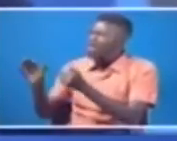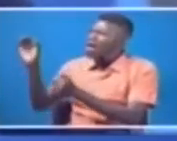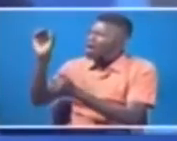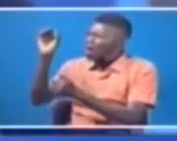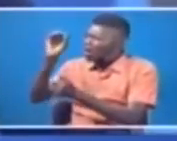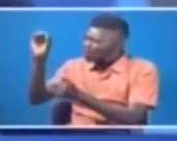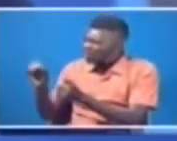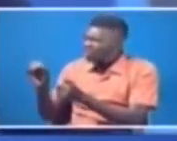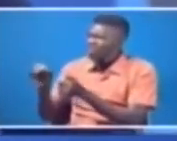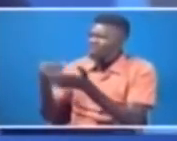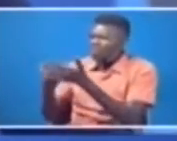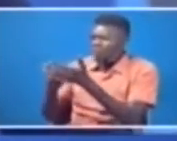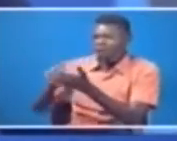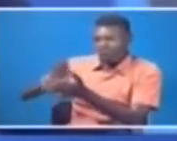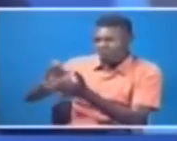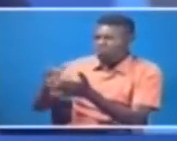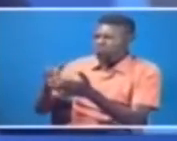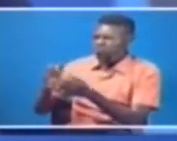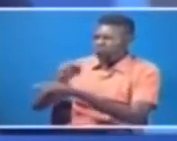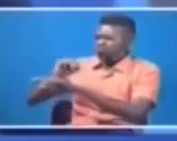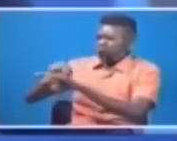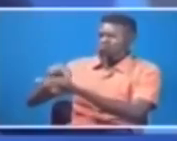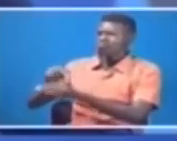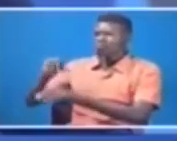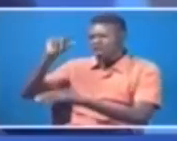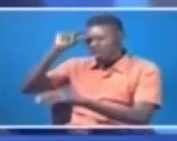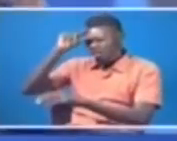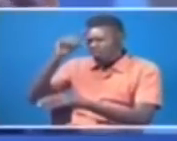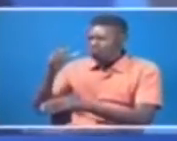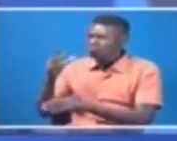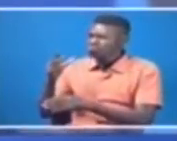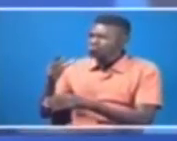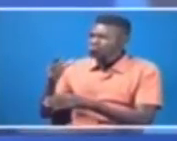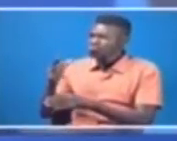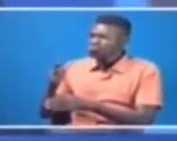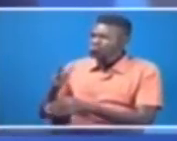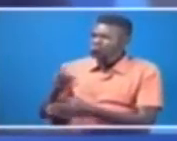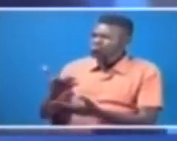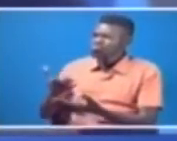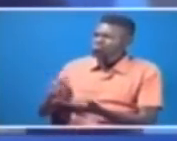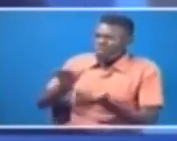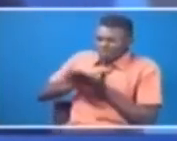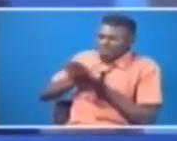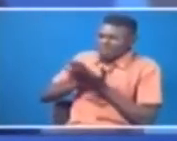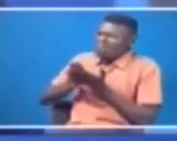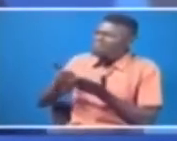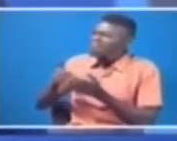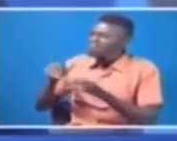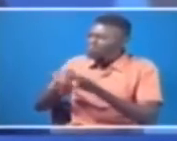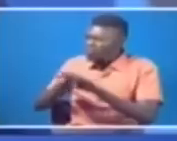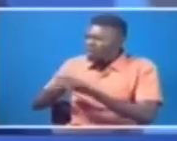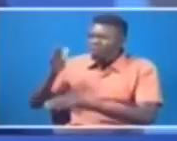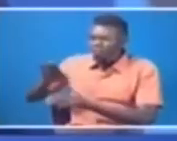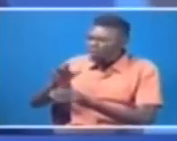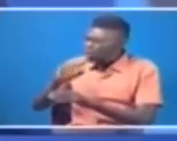on counties, remains with the national government? So where should greater scrutiny be? I mean, there is scrutiny, and we saw some of the members of parliament recently,